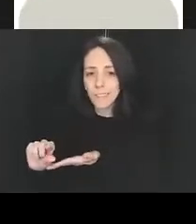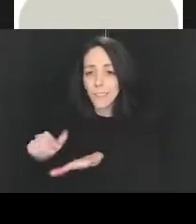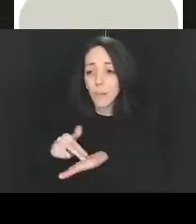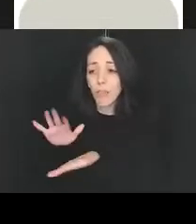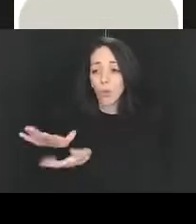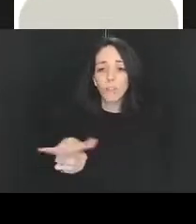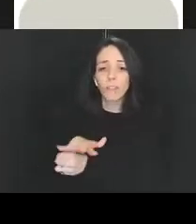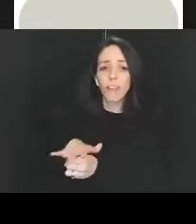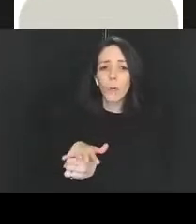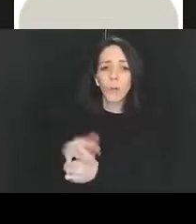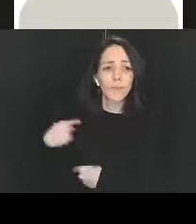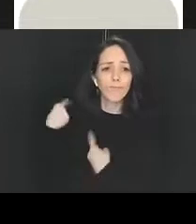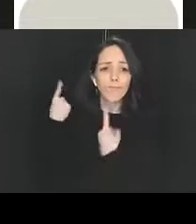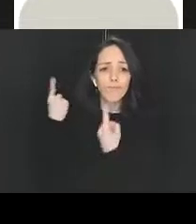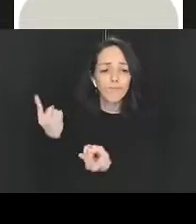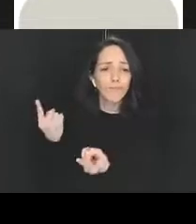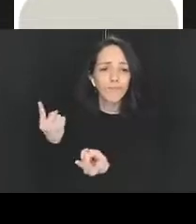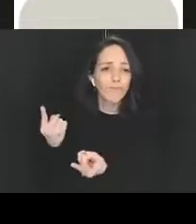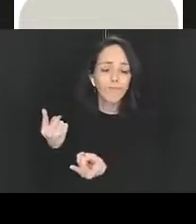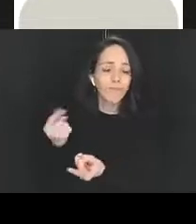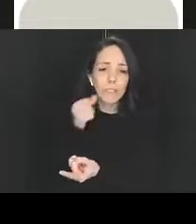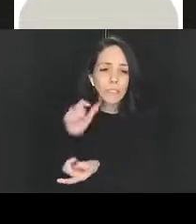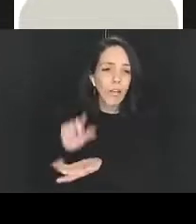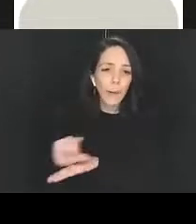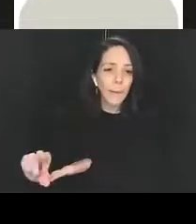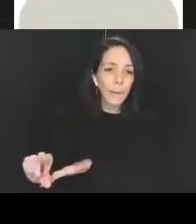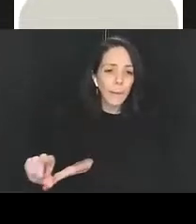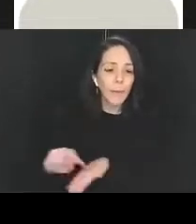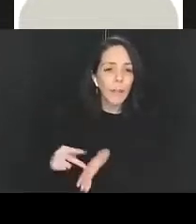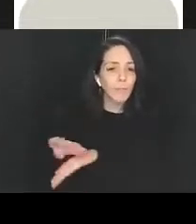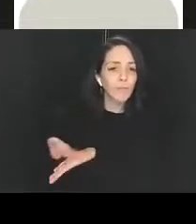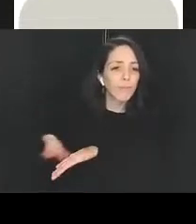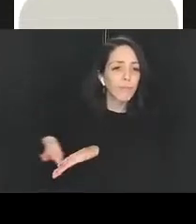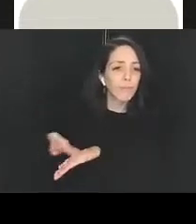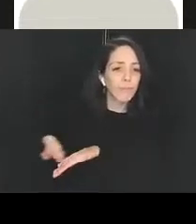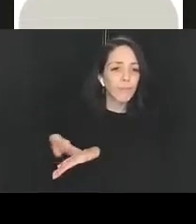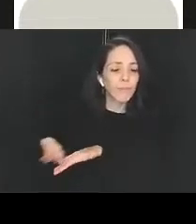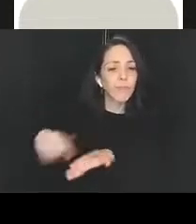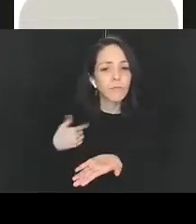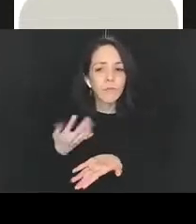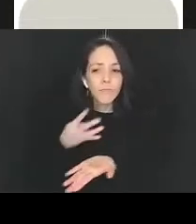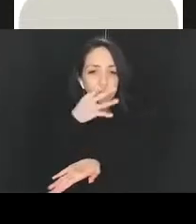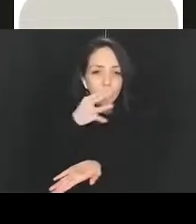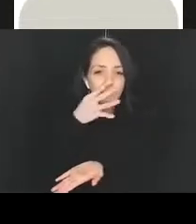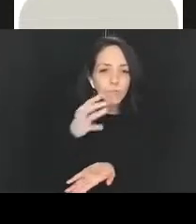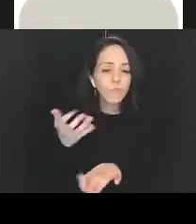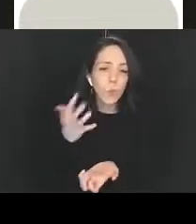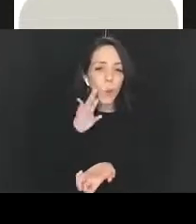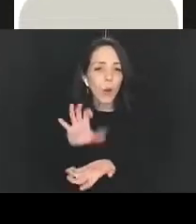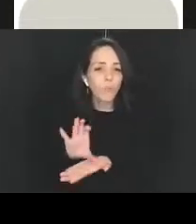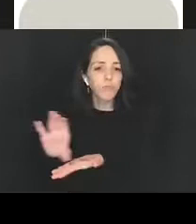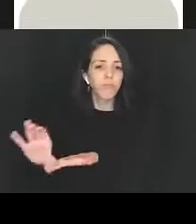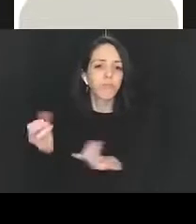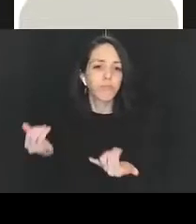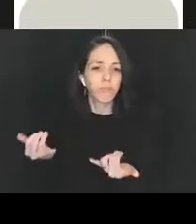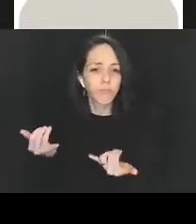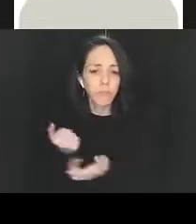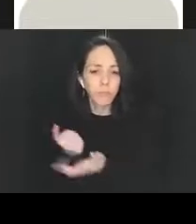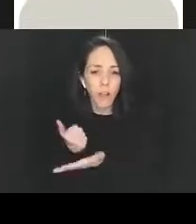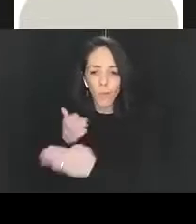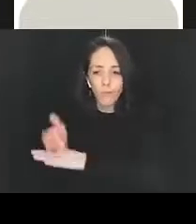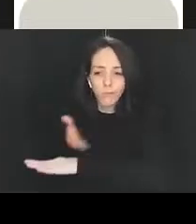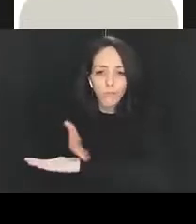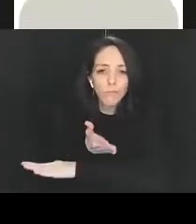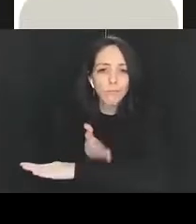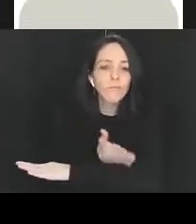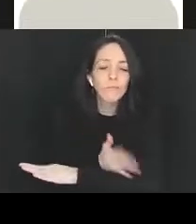are the historically left out groups or communities or areas that, if it had to be an area, that have been left